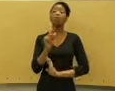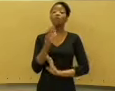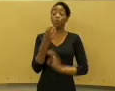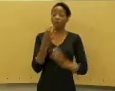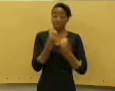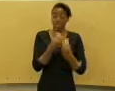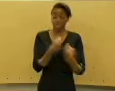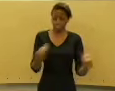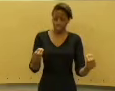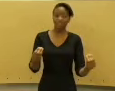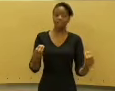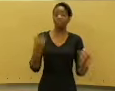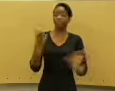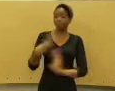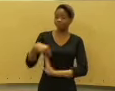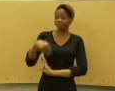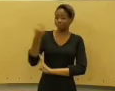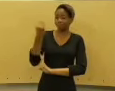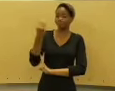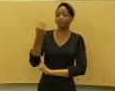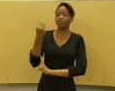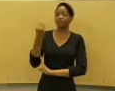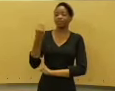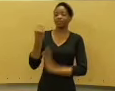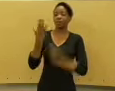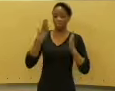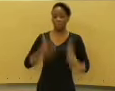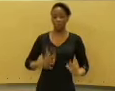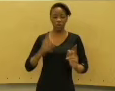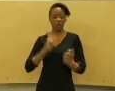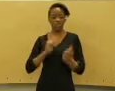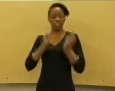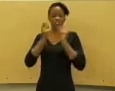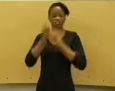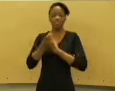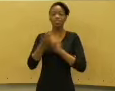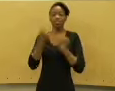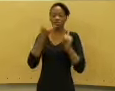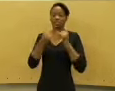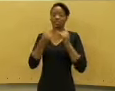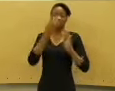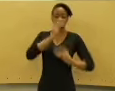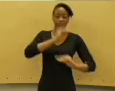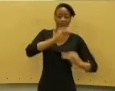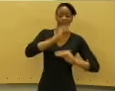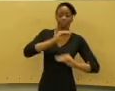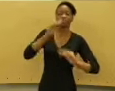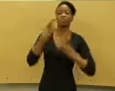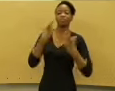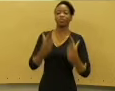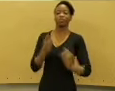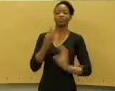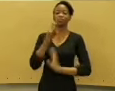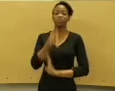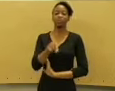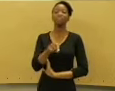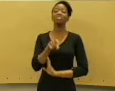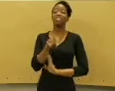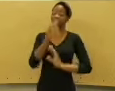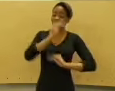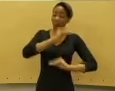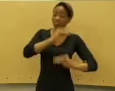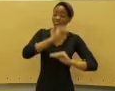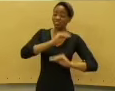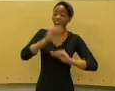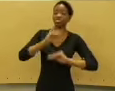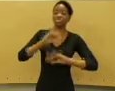that they're deriving as much pleasure as possible? And more importantly, how do adults actually figure in their